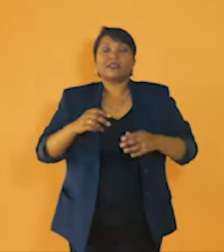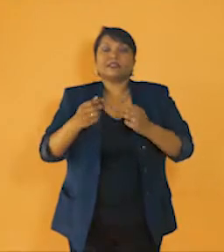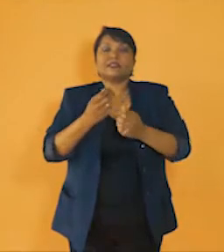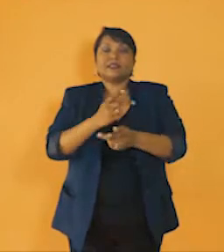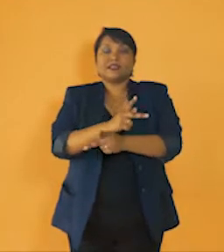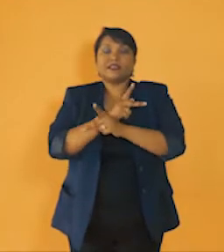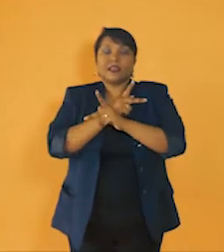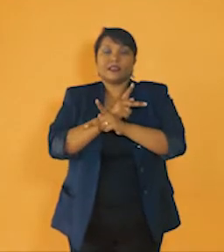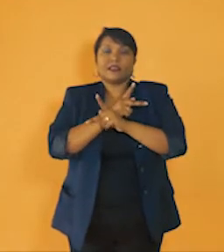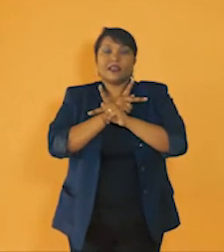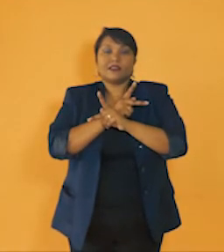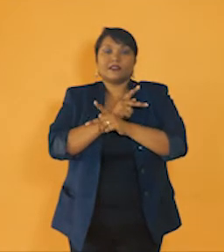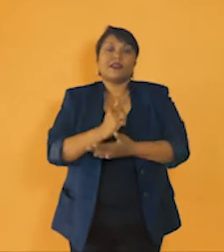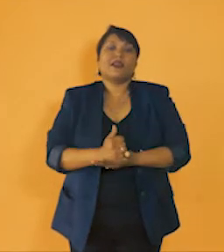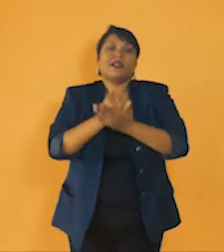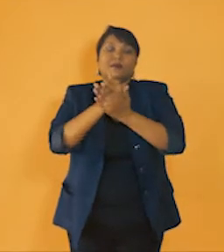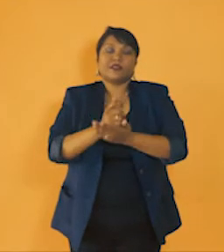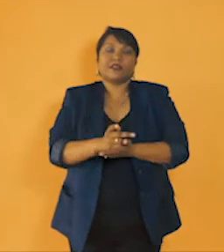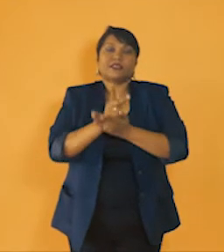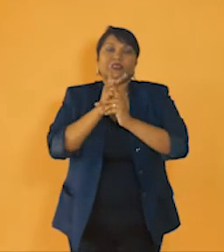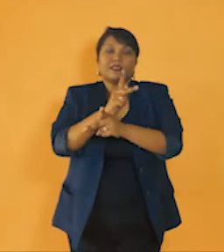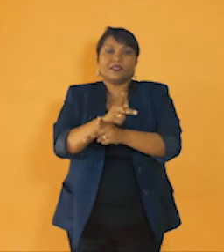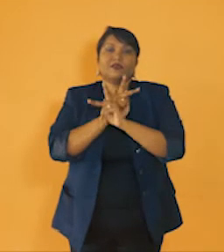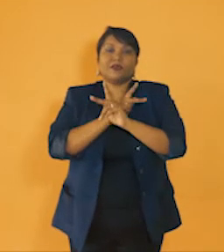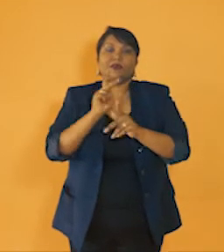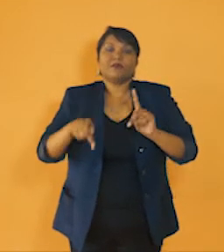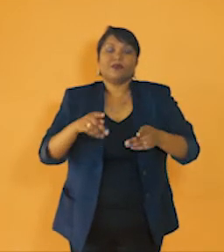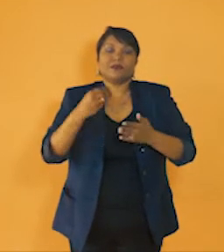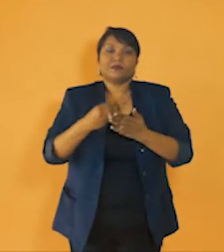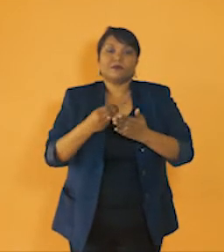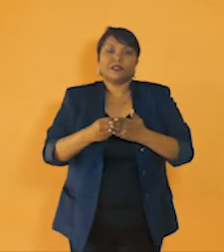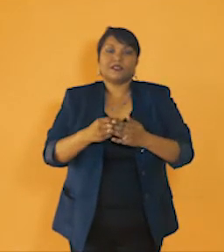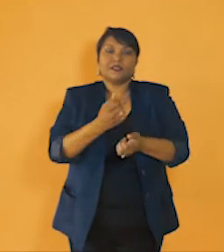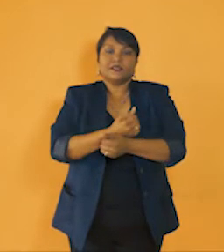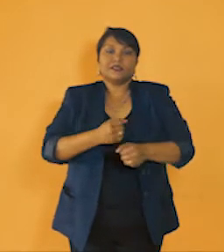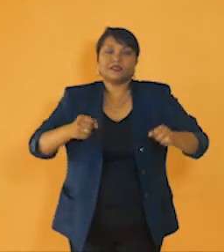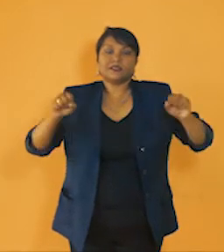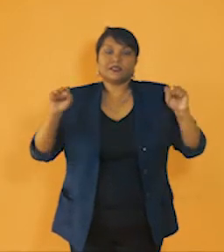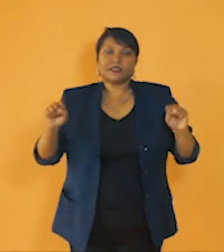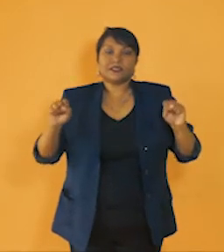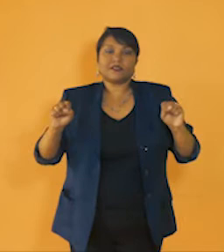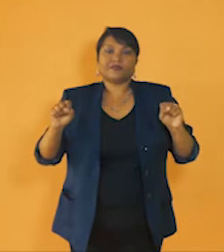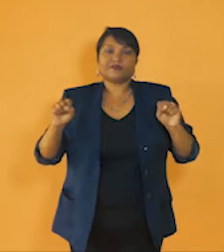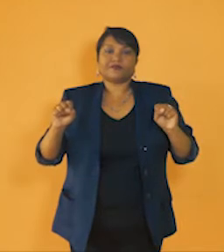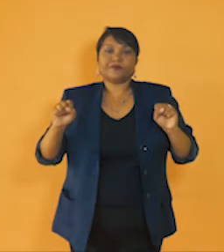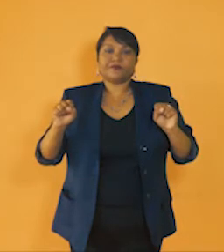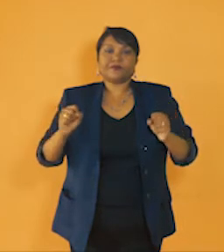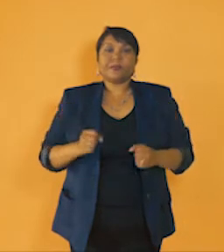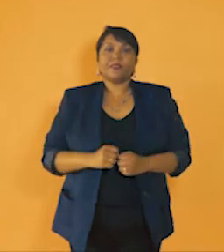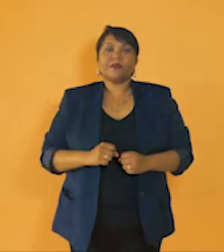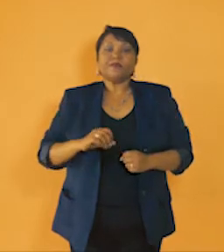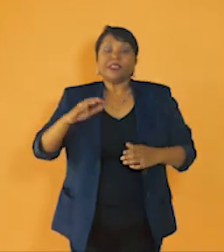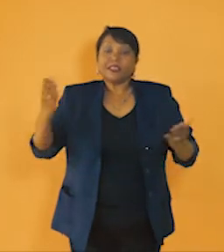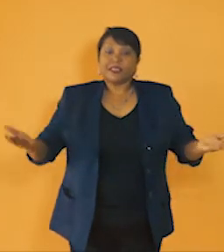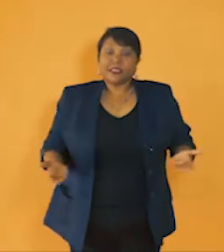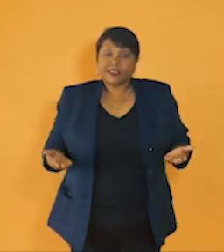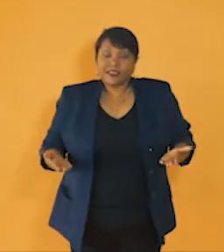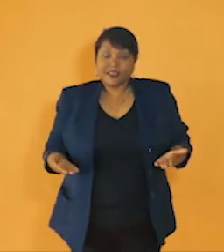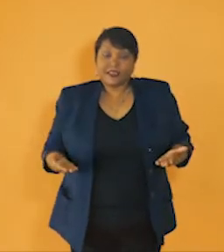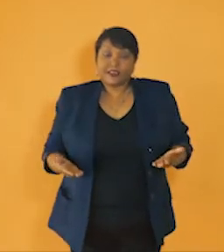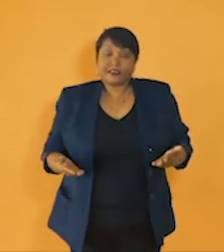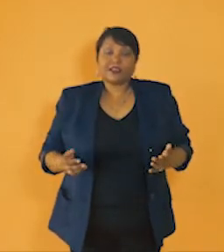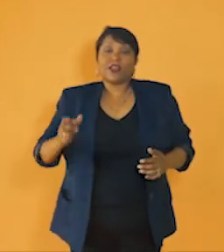Securities regulators in emerging markets account for 75% of its ordinary membership. Locally, the